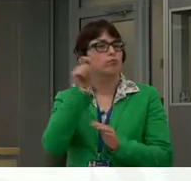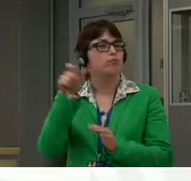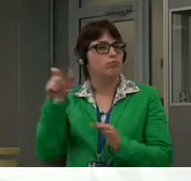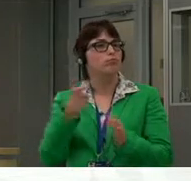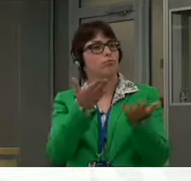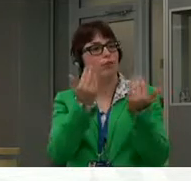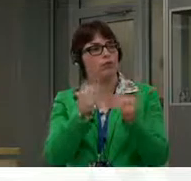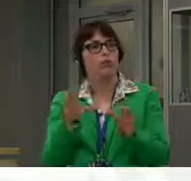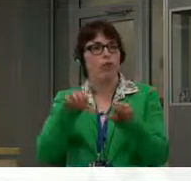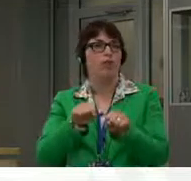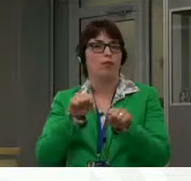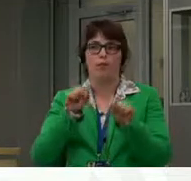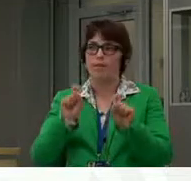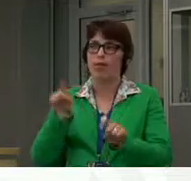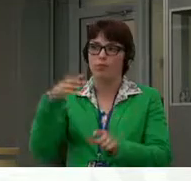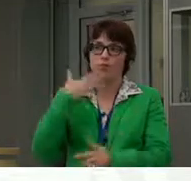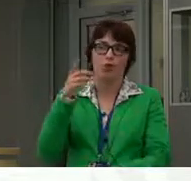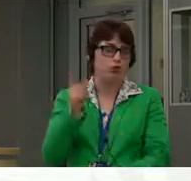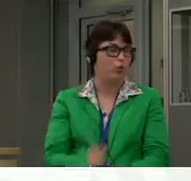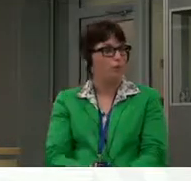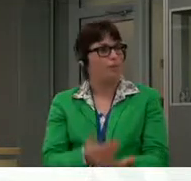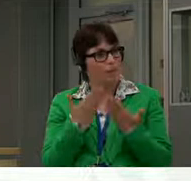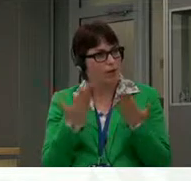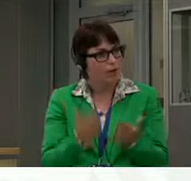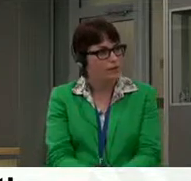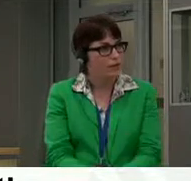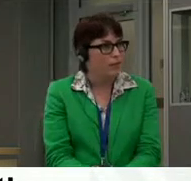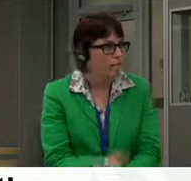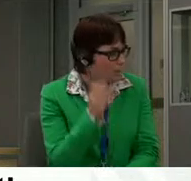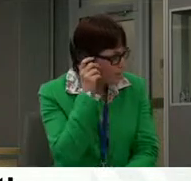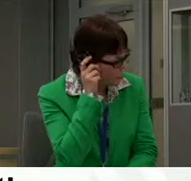representatives of the Commission and others take their seats at the